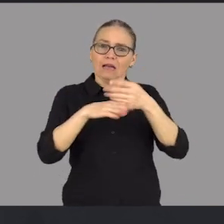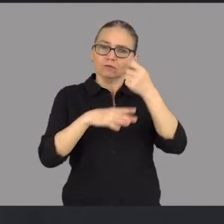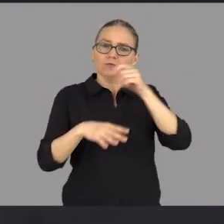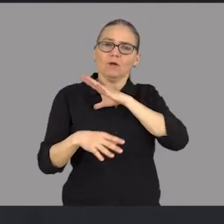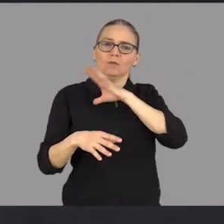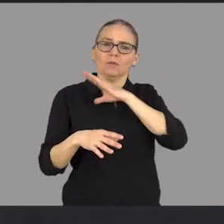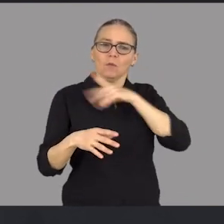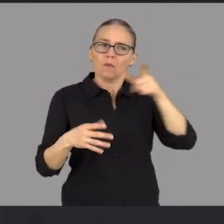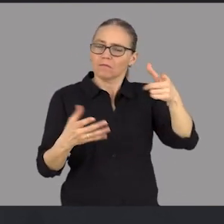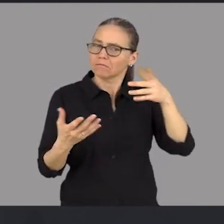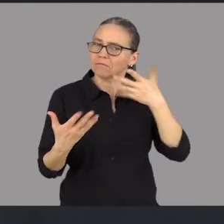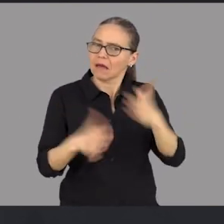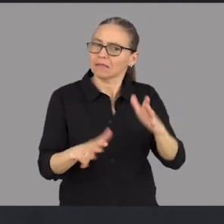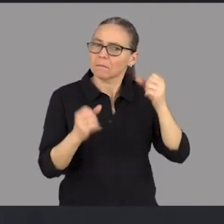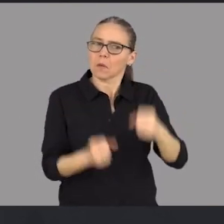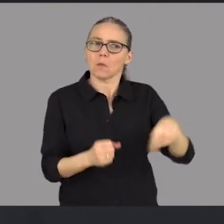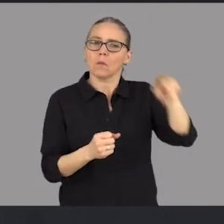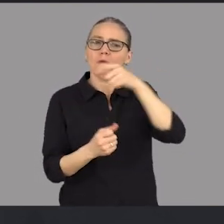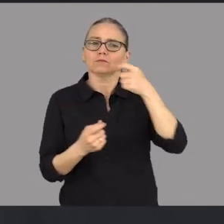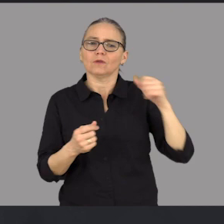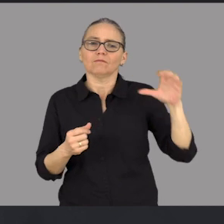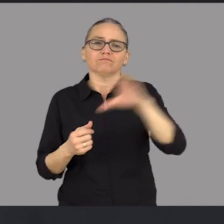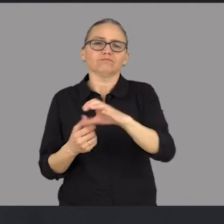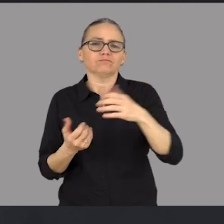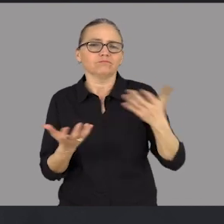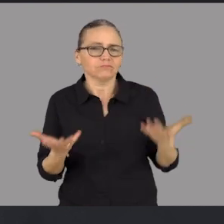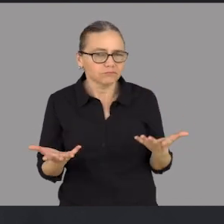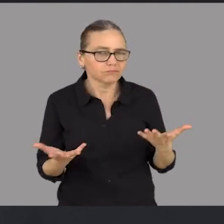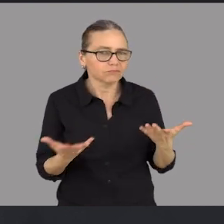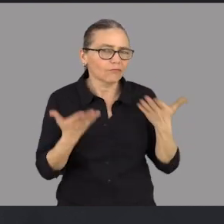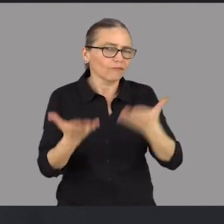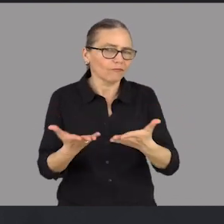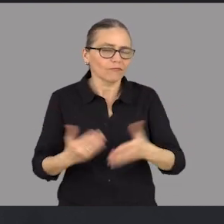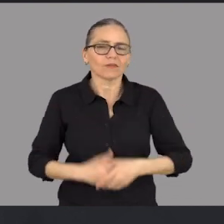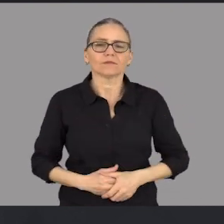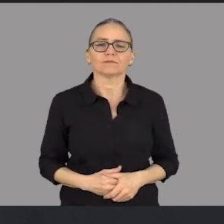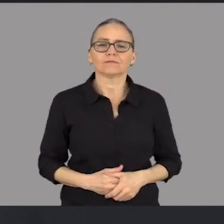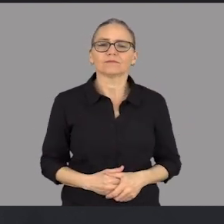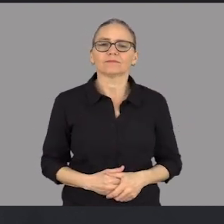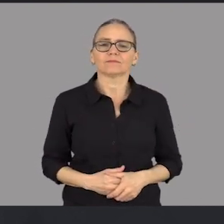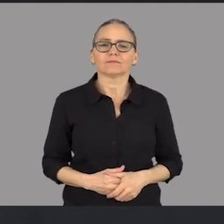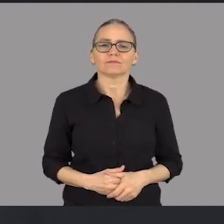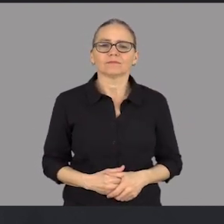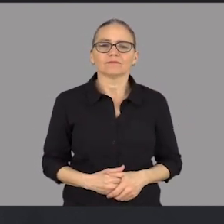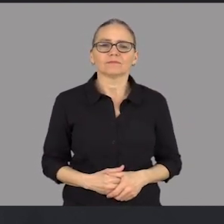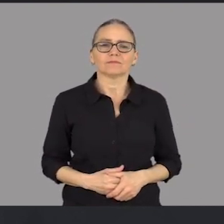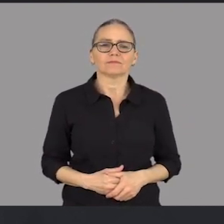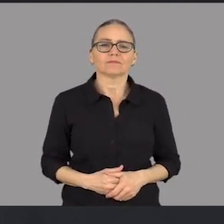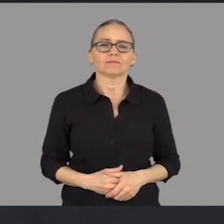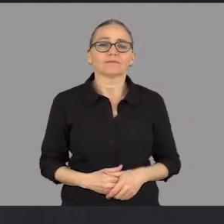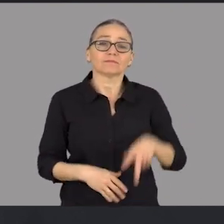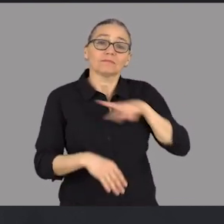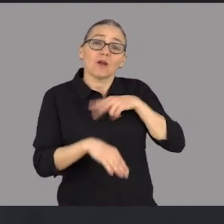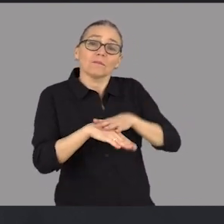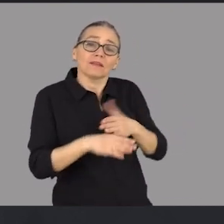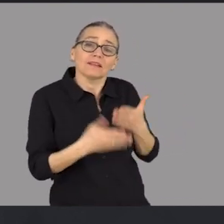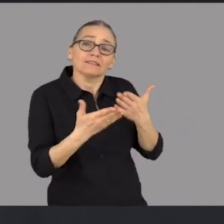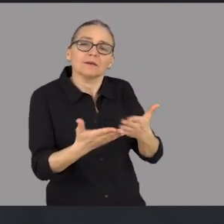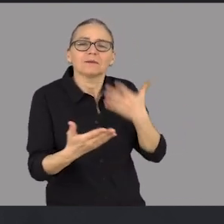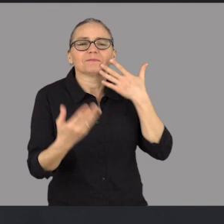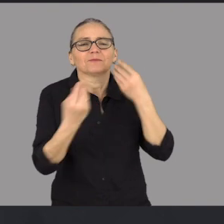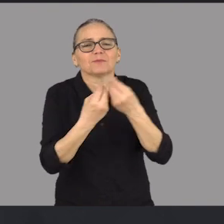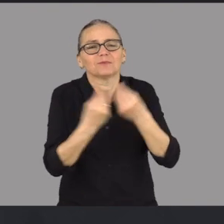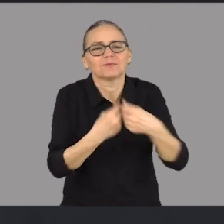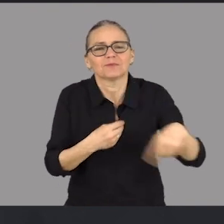with those service providers, and then oftentimes they have access to funding that may be available as well.